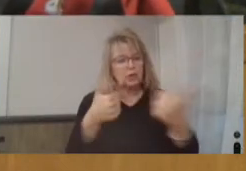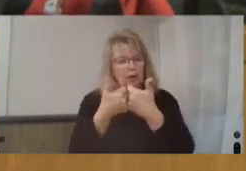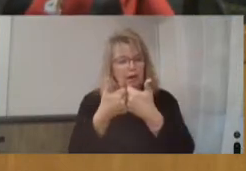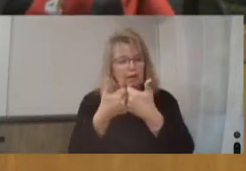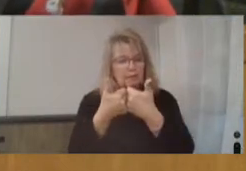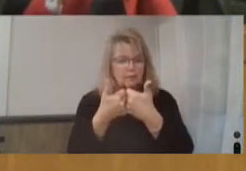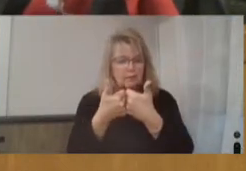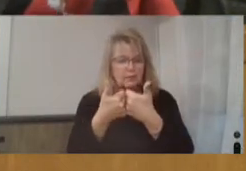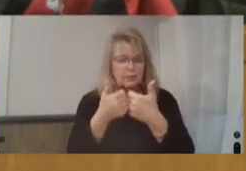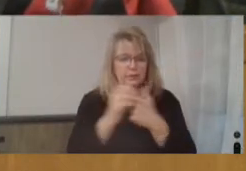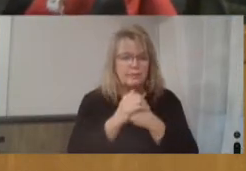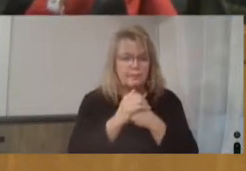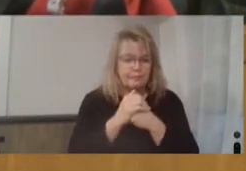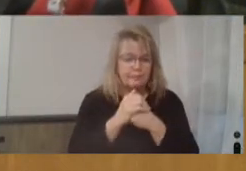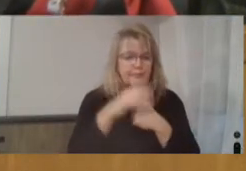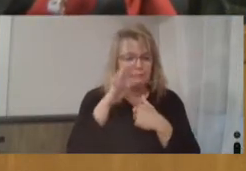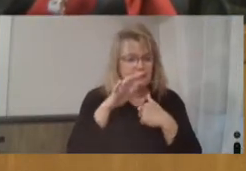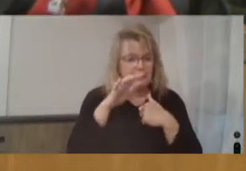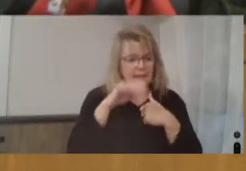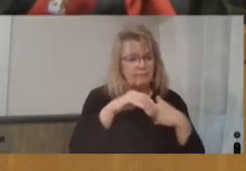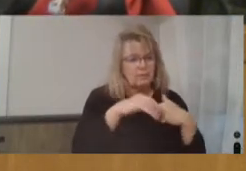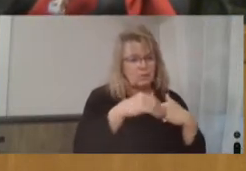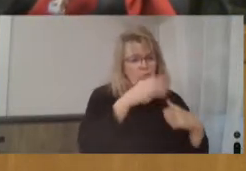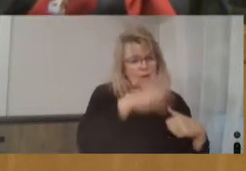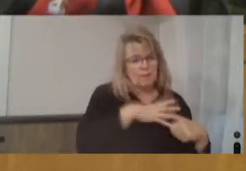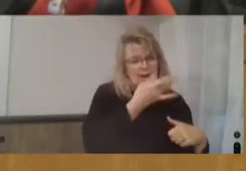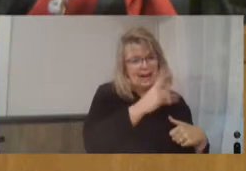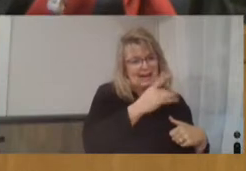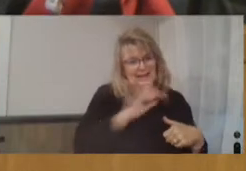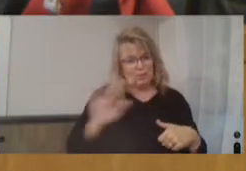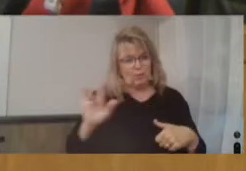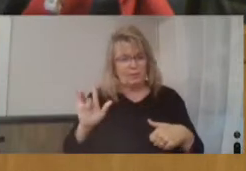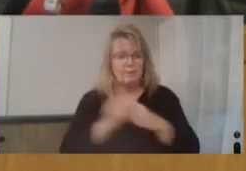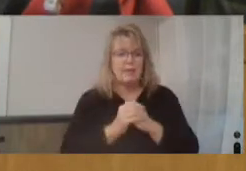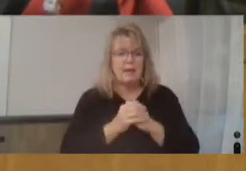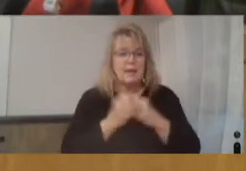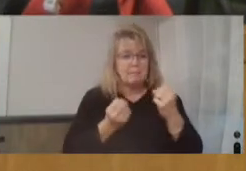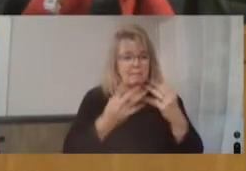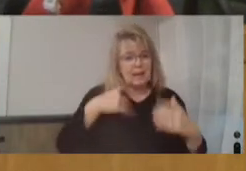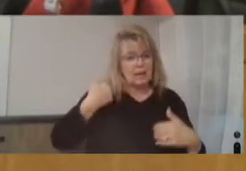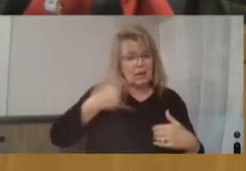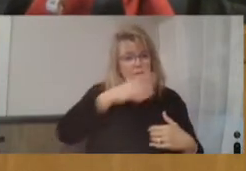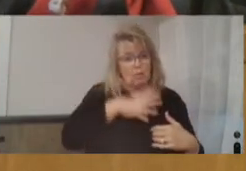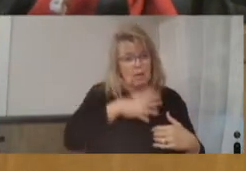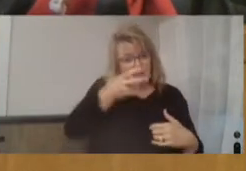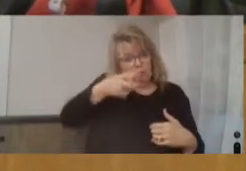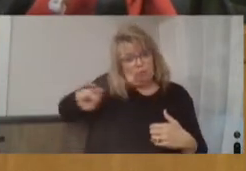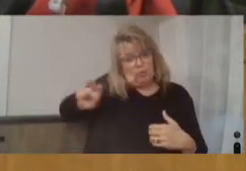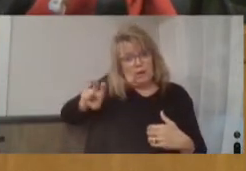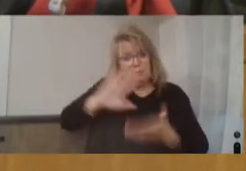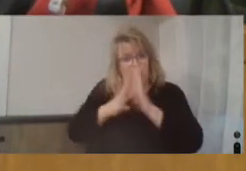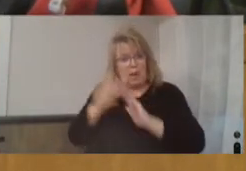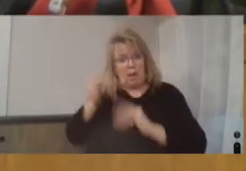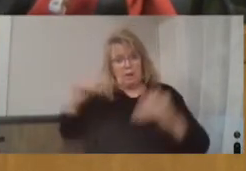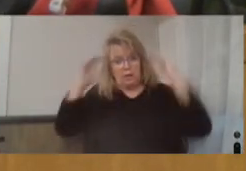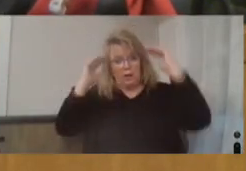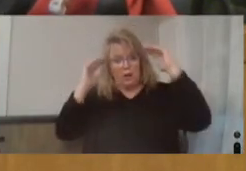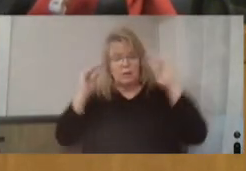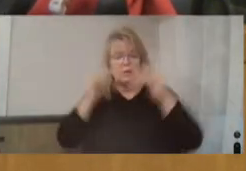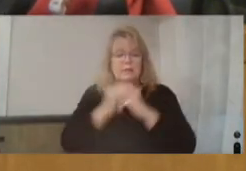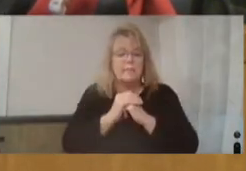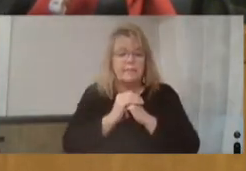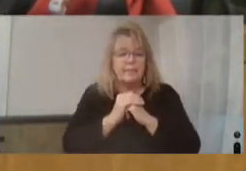vulnerable demographic. For many young women transitioning into adulthood, their journey can be fraught